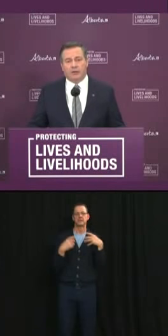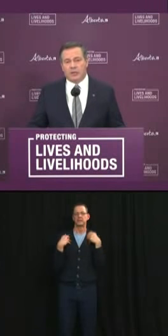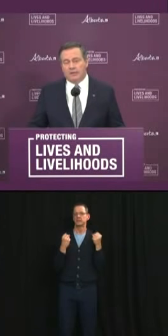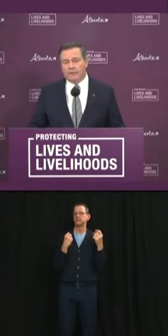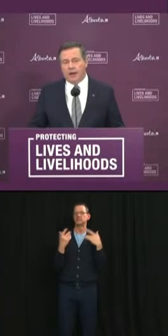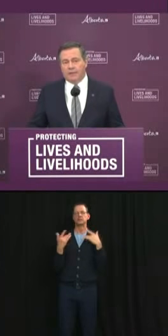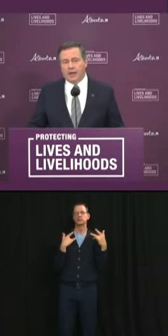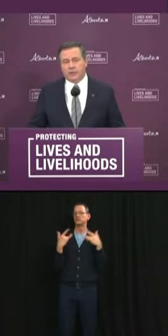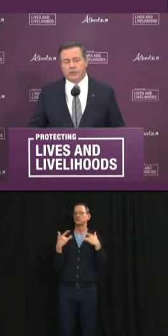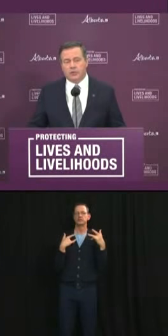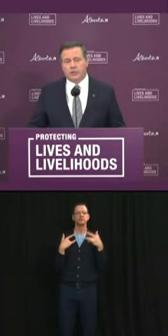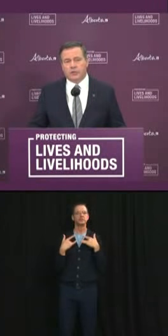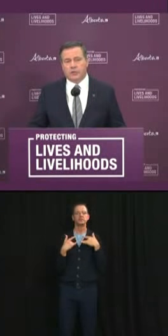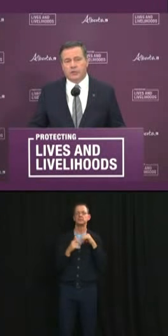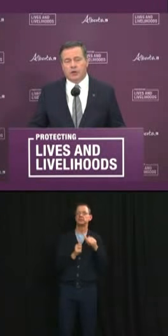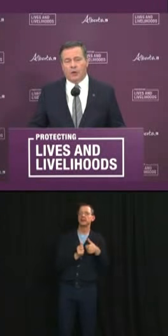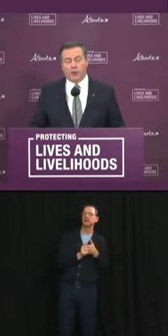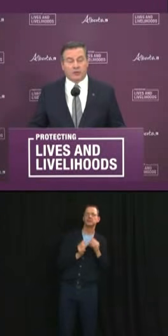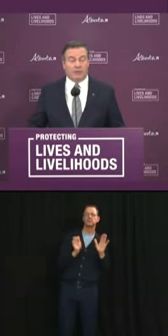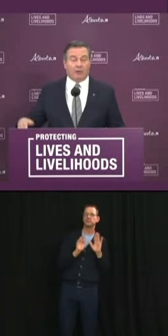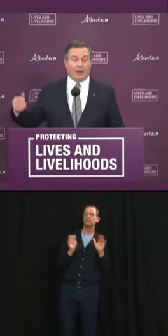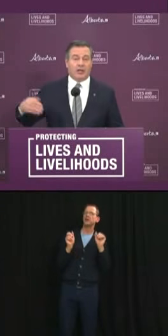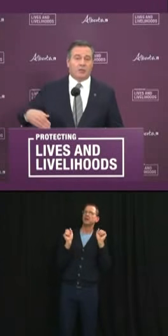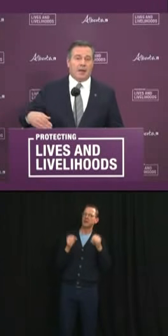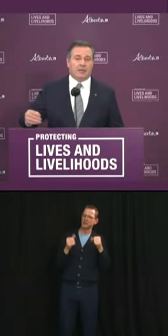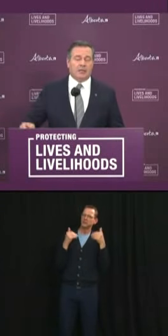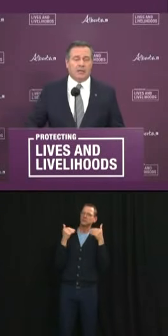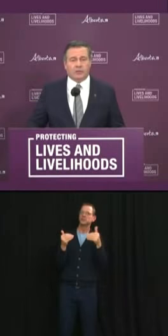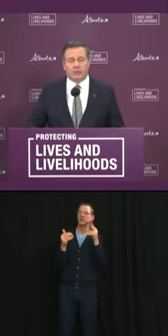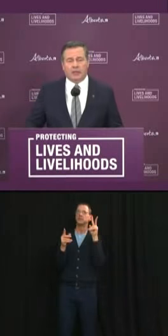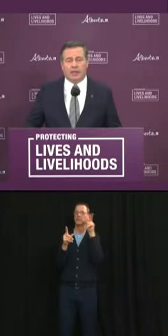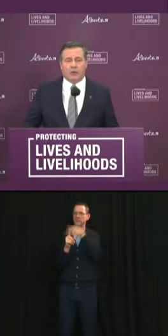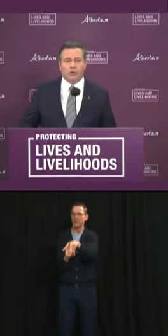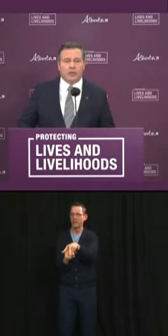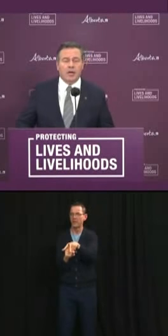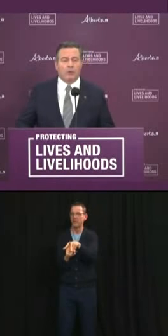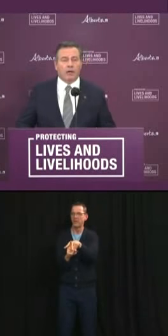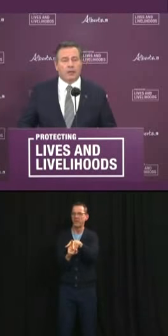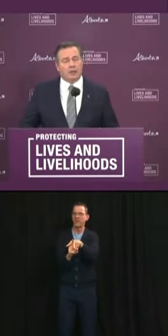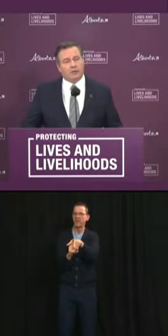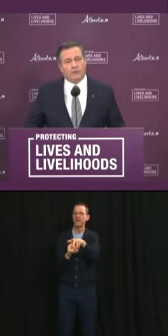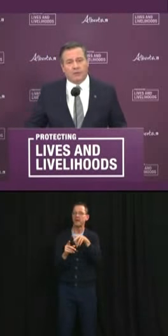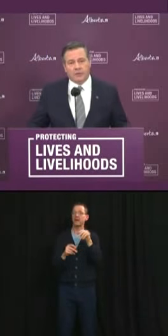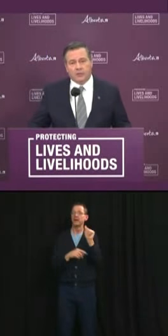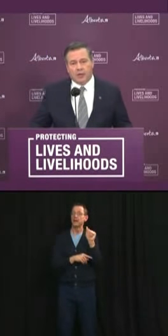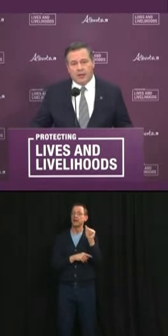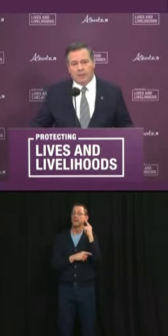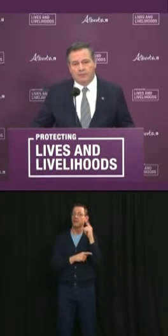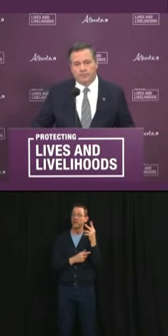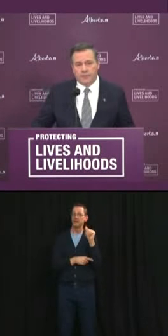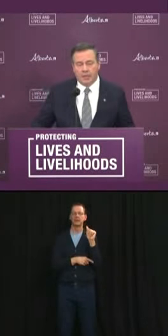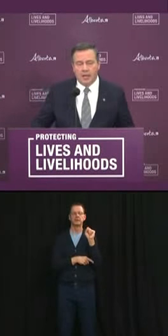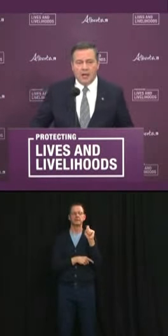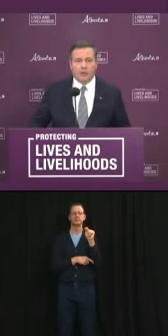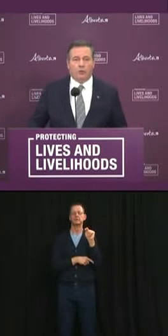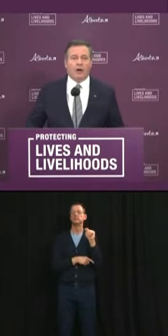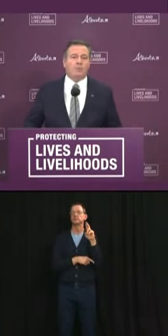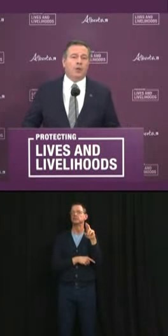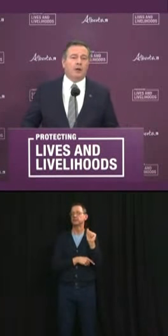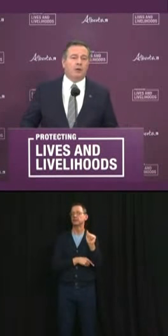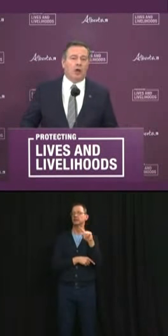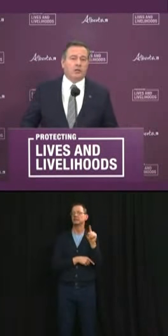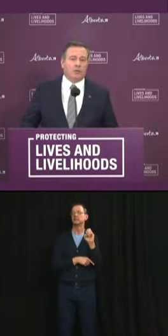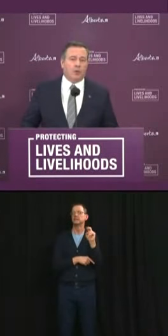about 175,000 doses on Thursday. We were actually expecting it yesterday. It came early. We're getting it out to pharmacies right now. The